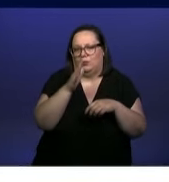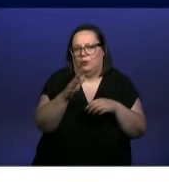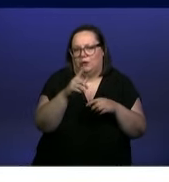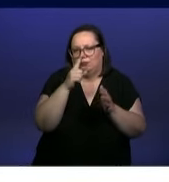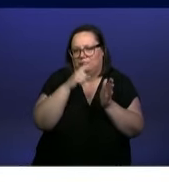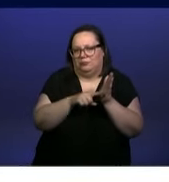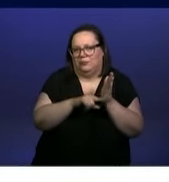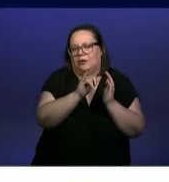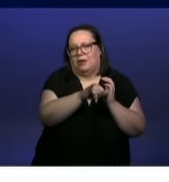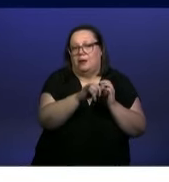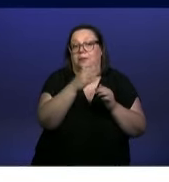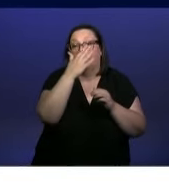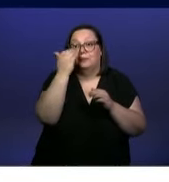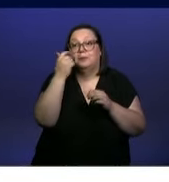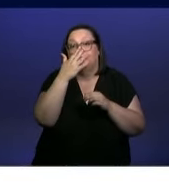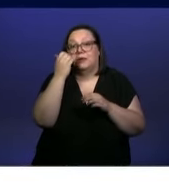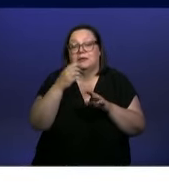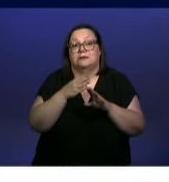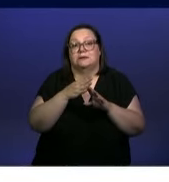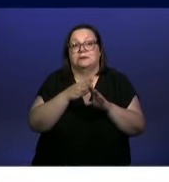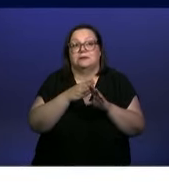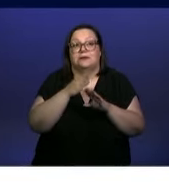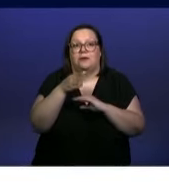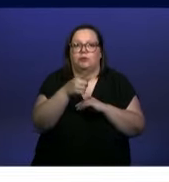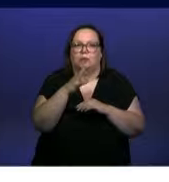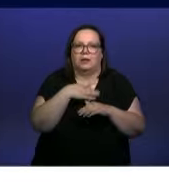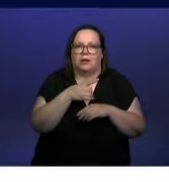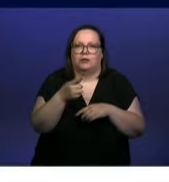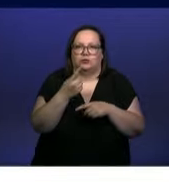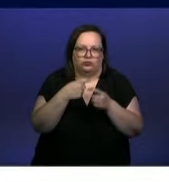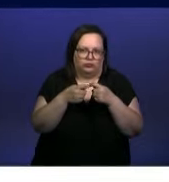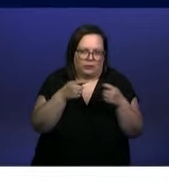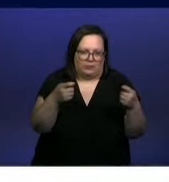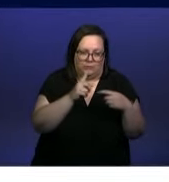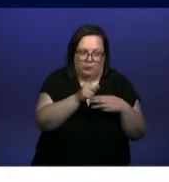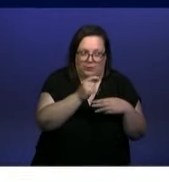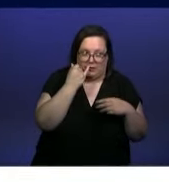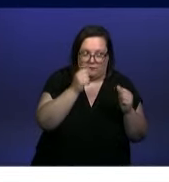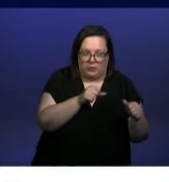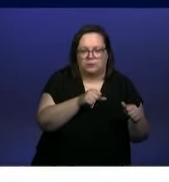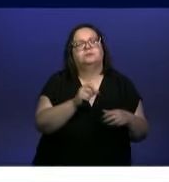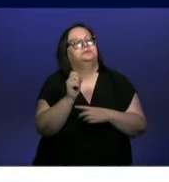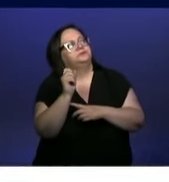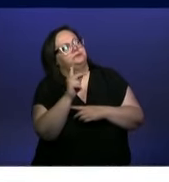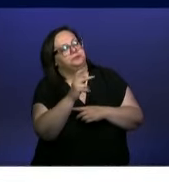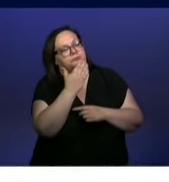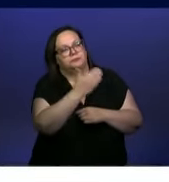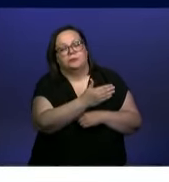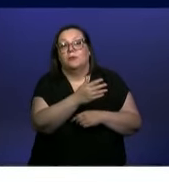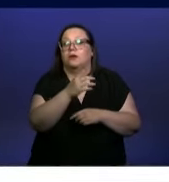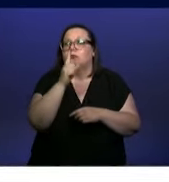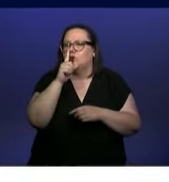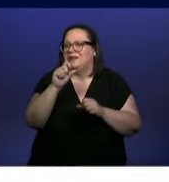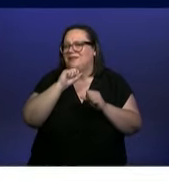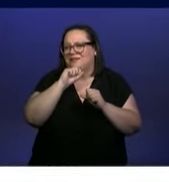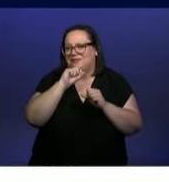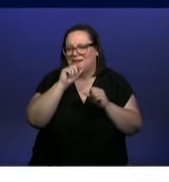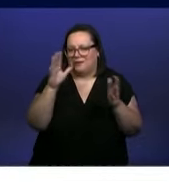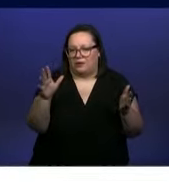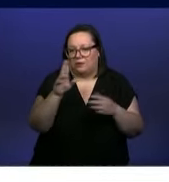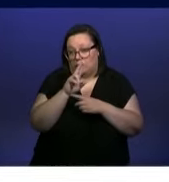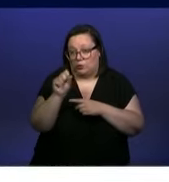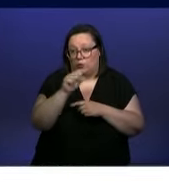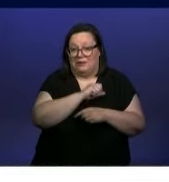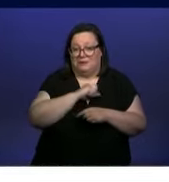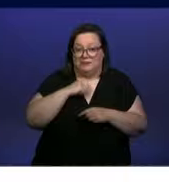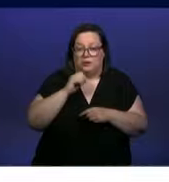that. But since it comes after you, I'd like to try to wrap it up in the minute if we can. Sure. Listen, nothing in the United States Senate or Congress